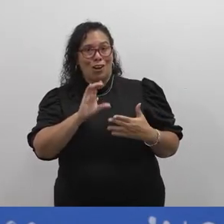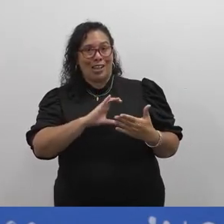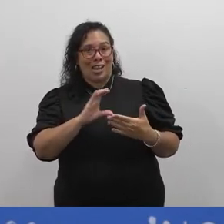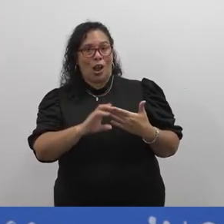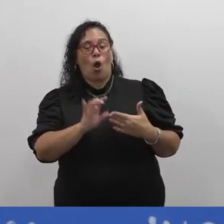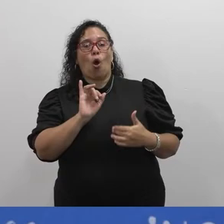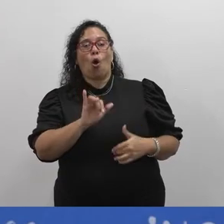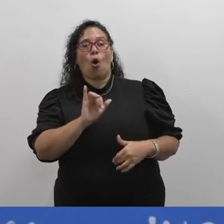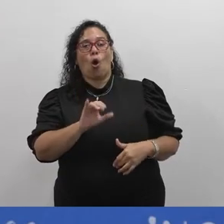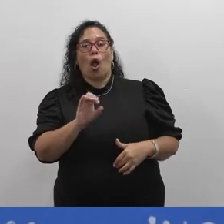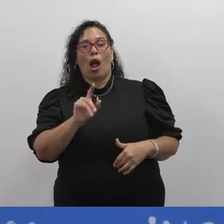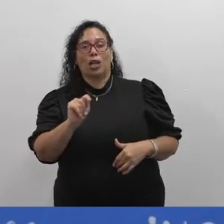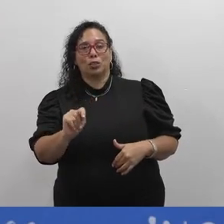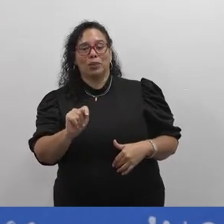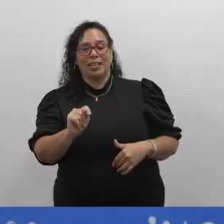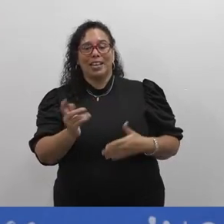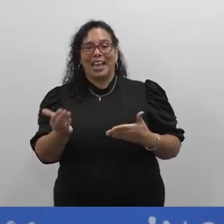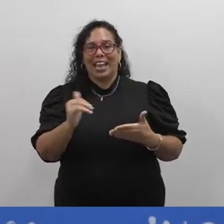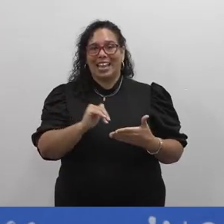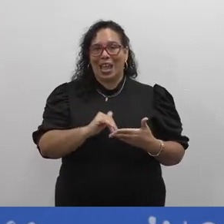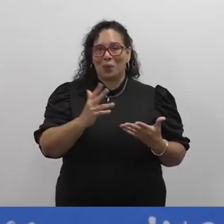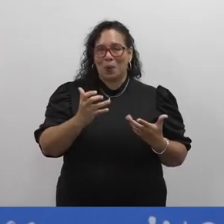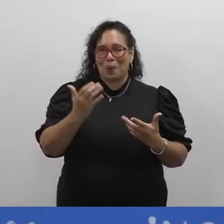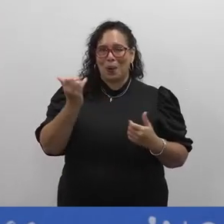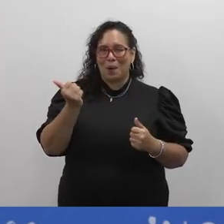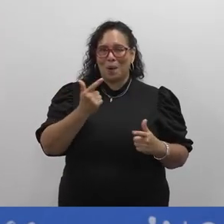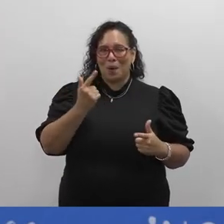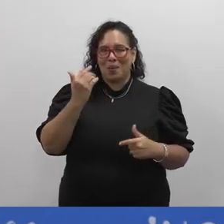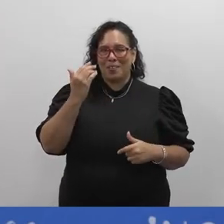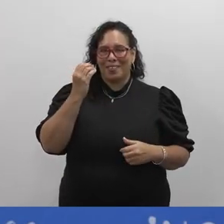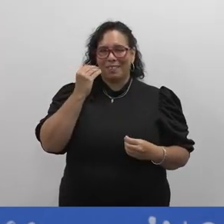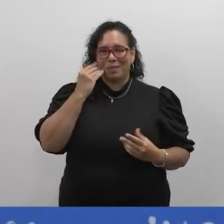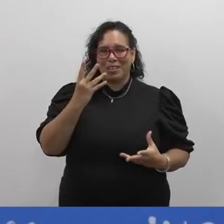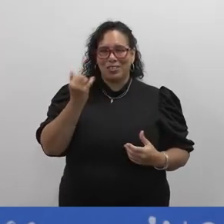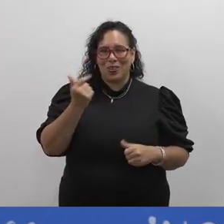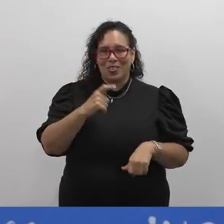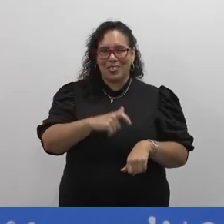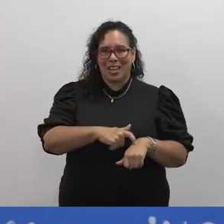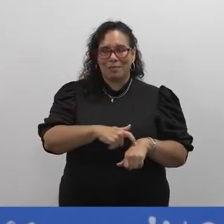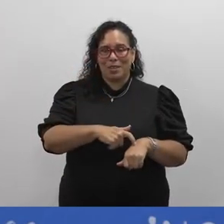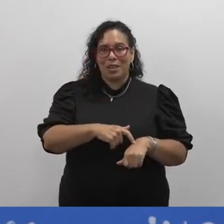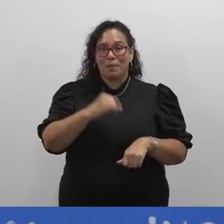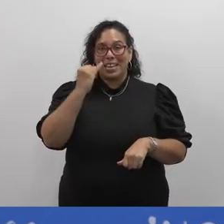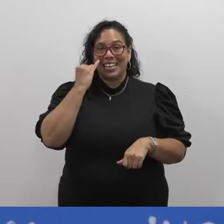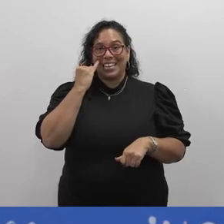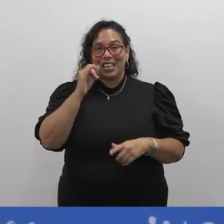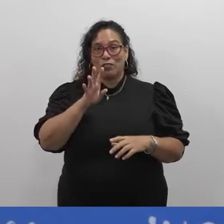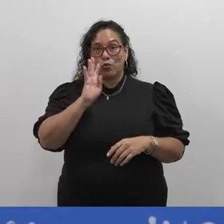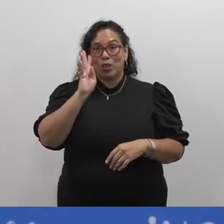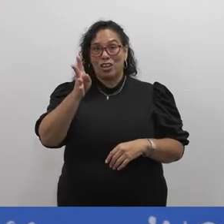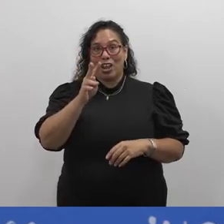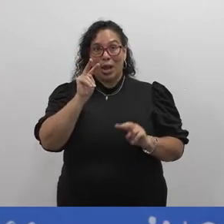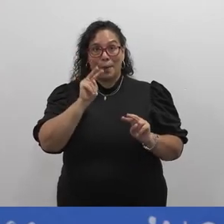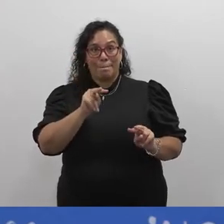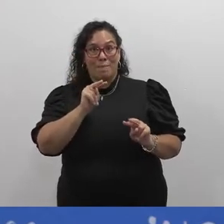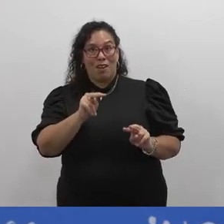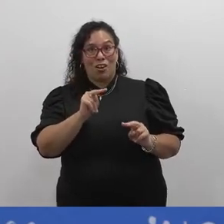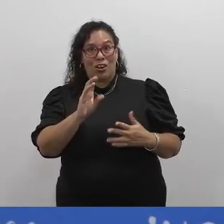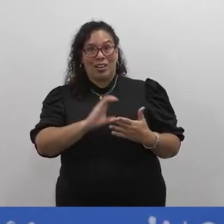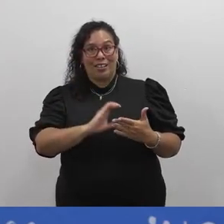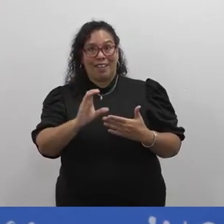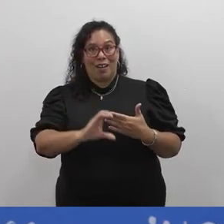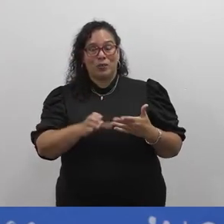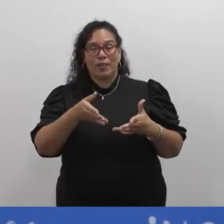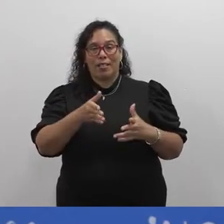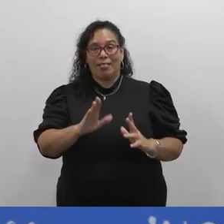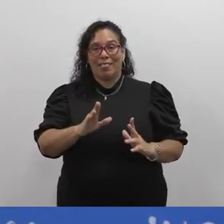October. Yeah, again, we all wanna know all the information all the time, but if we really create a monitoring calendar that allows staff to prepare those